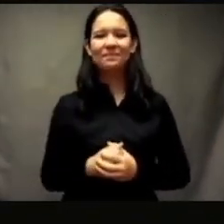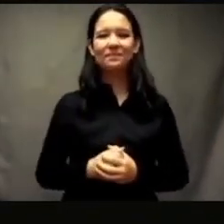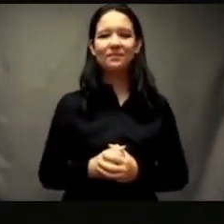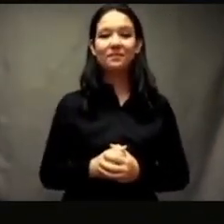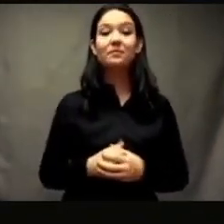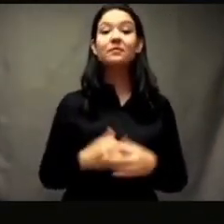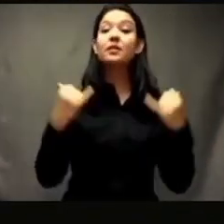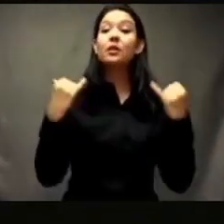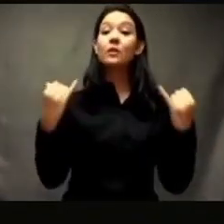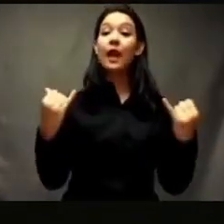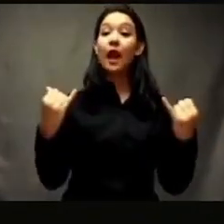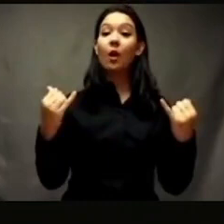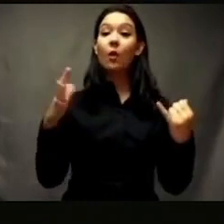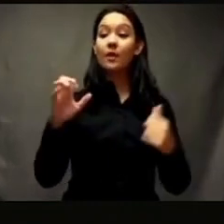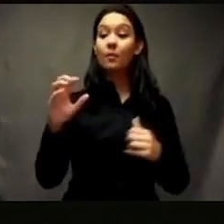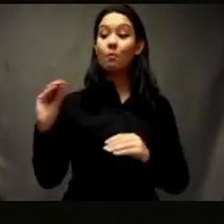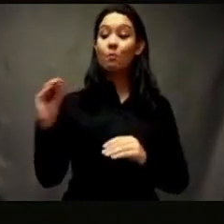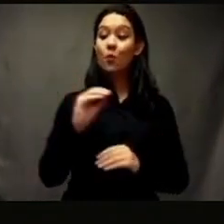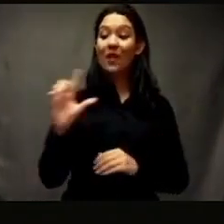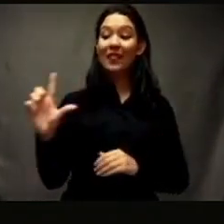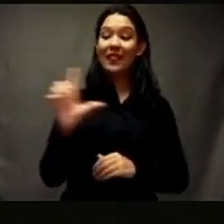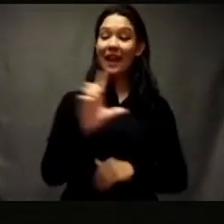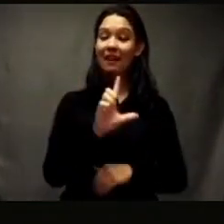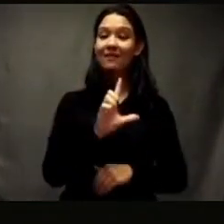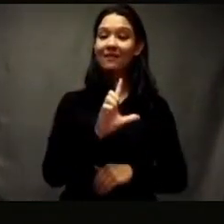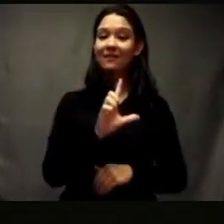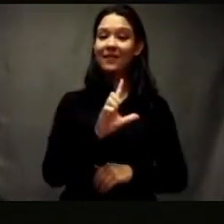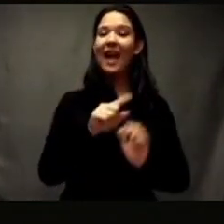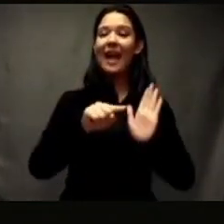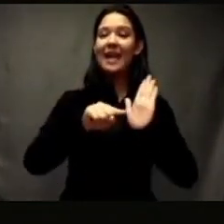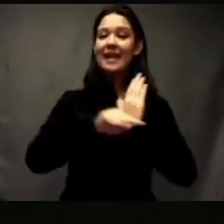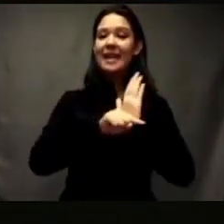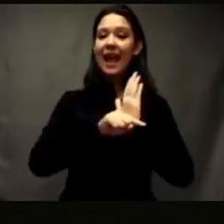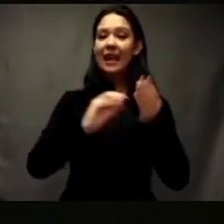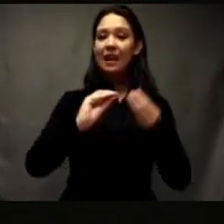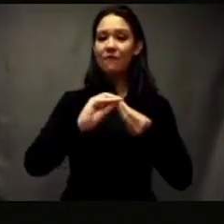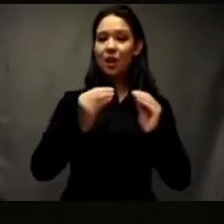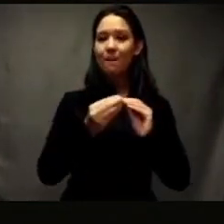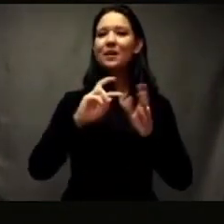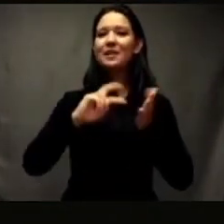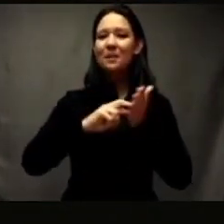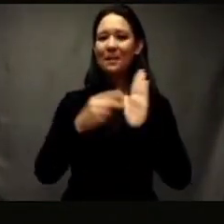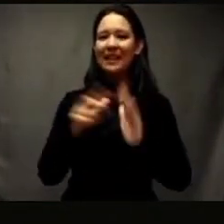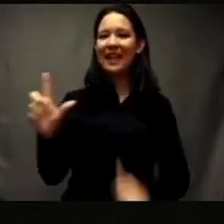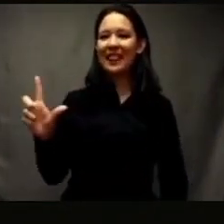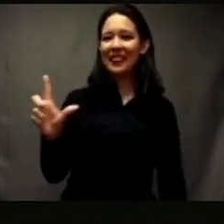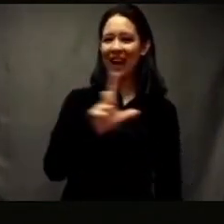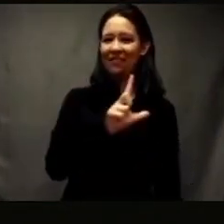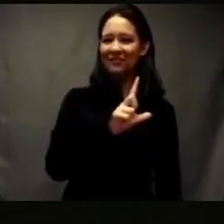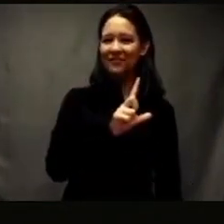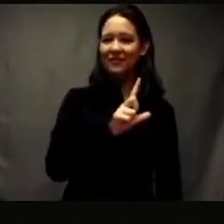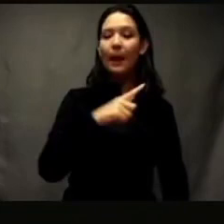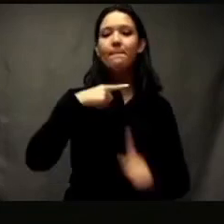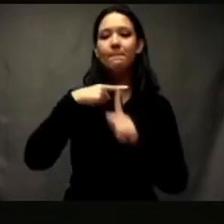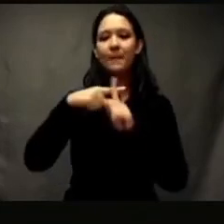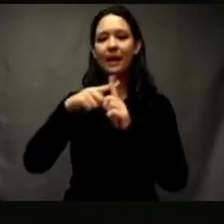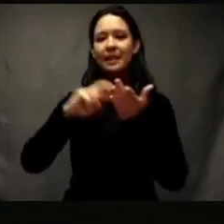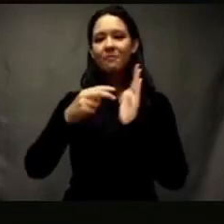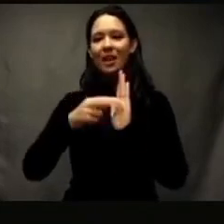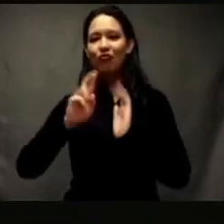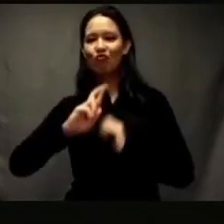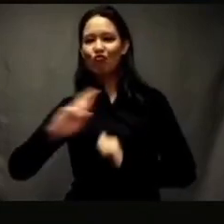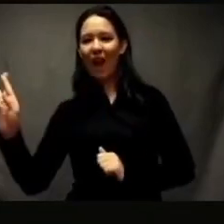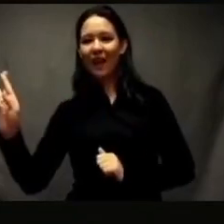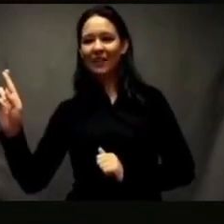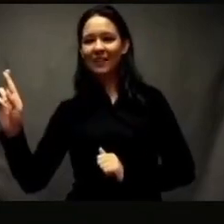want them to move to the left. So negative numbers are to the left of the page, and then positive numbers are to the right. So I wanted